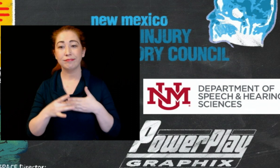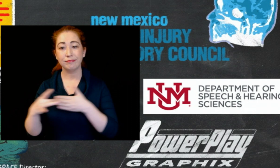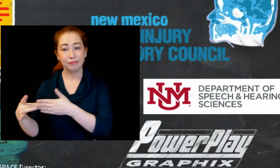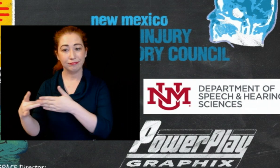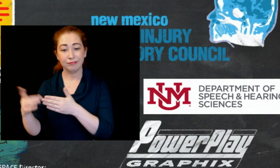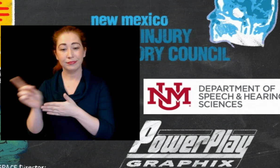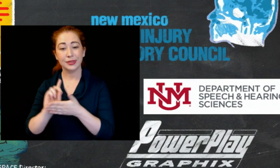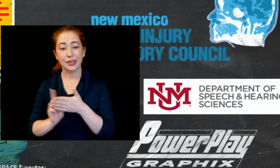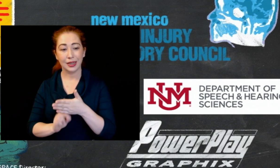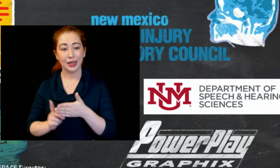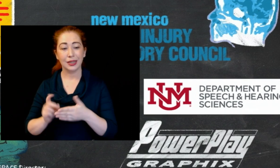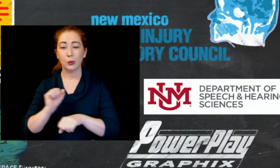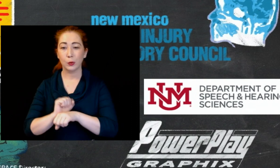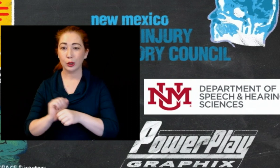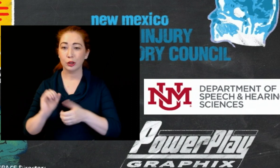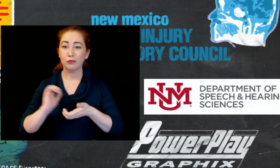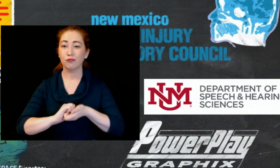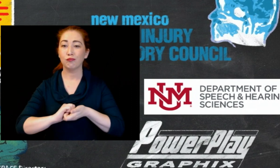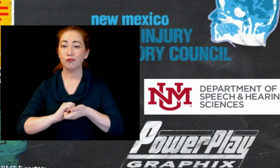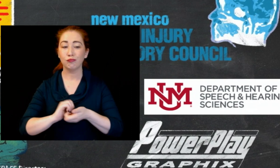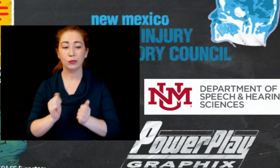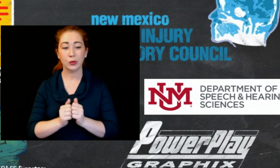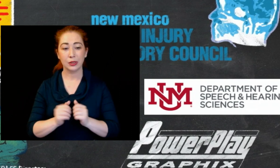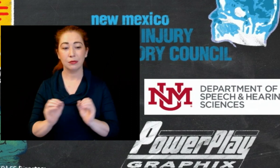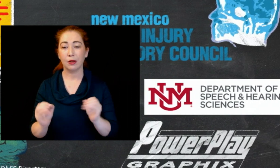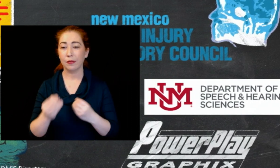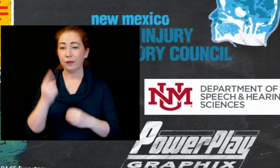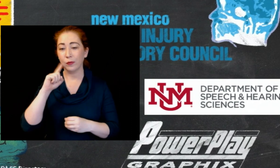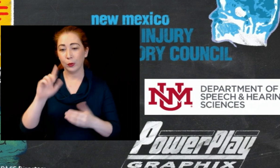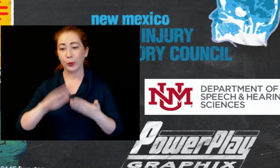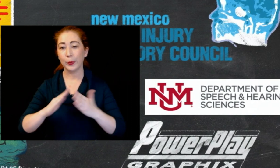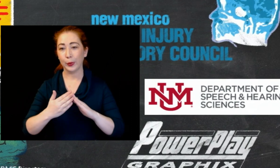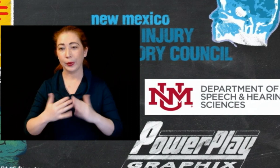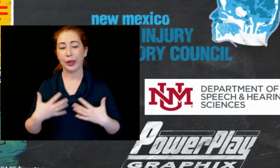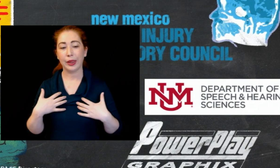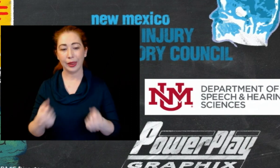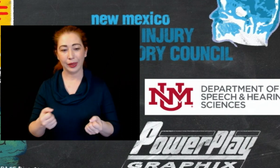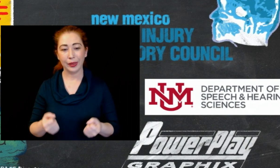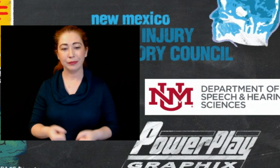by Vince Collier from Power Play Graphics. We hope you